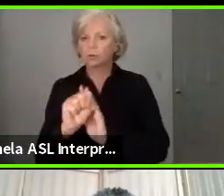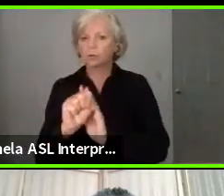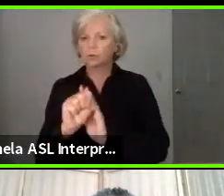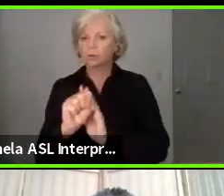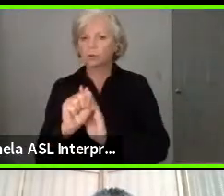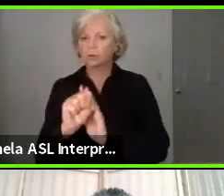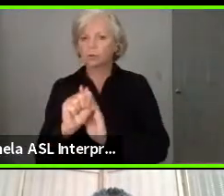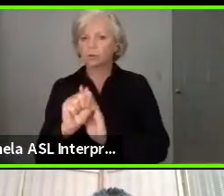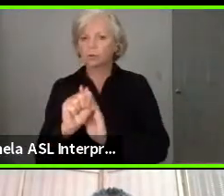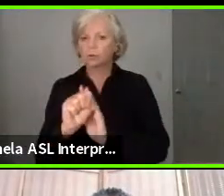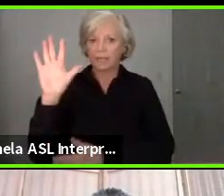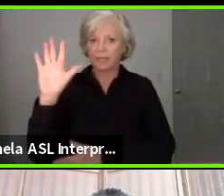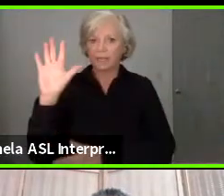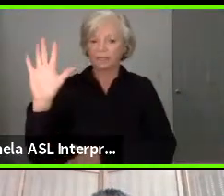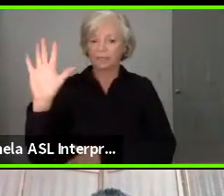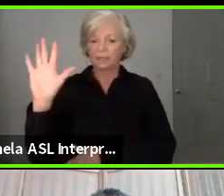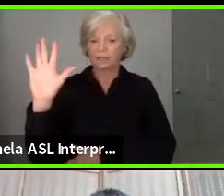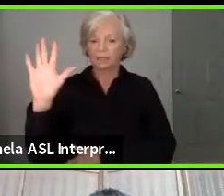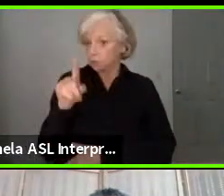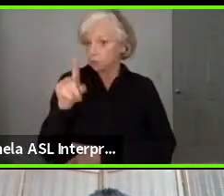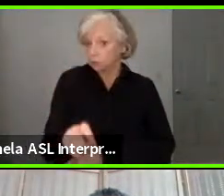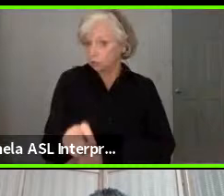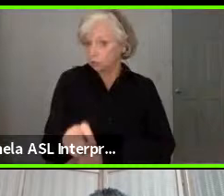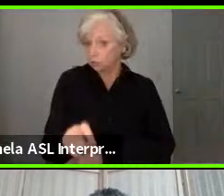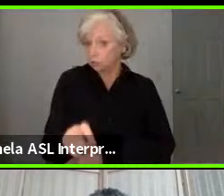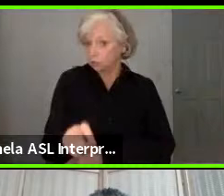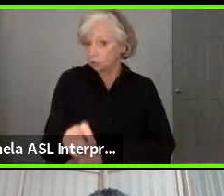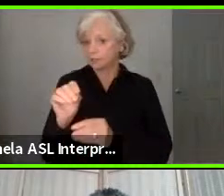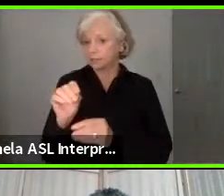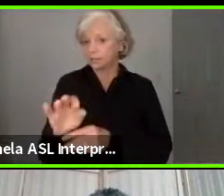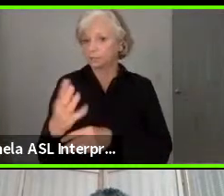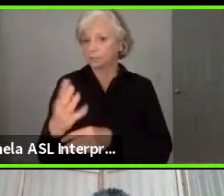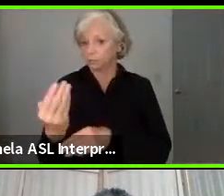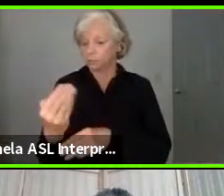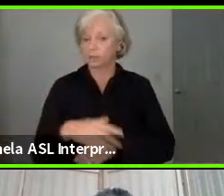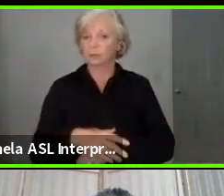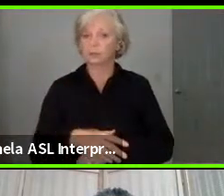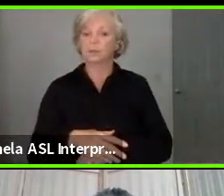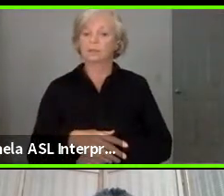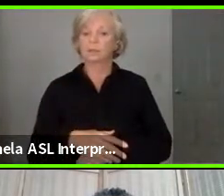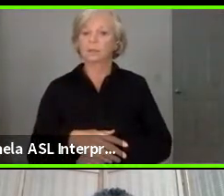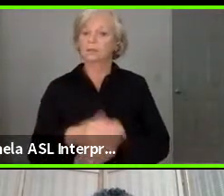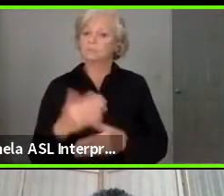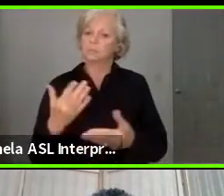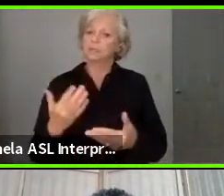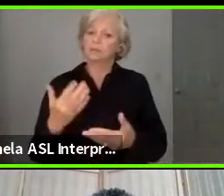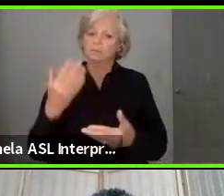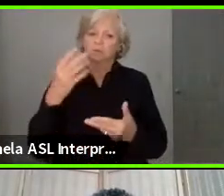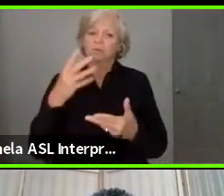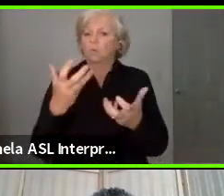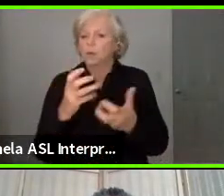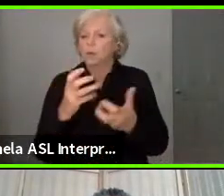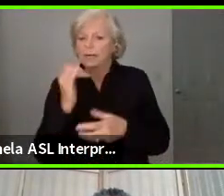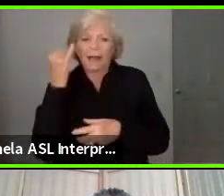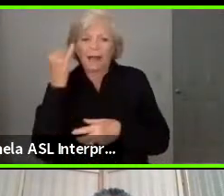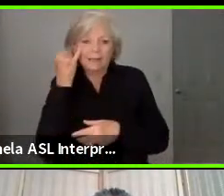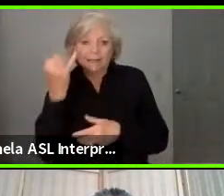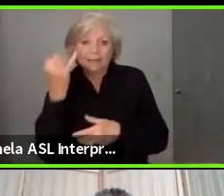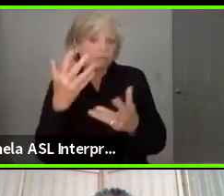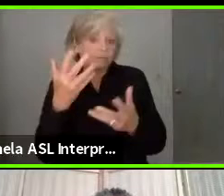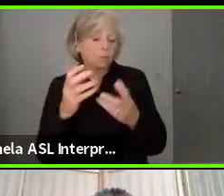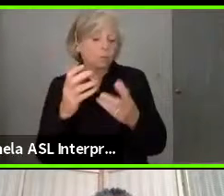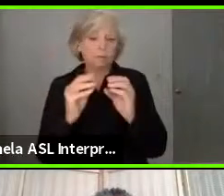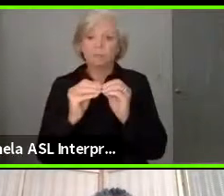we may just poll you with the email as well. But just give us a sense. Do we want to meet? Folks raise their hand. If you do want to meet